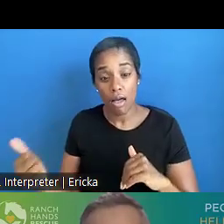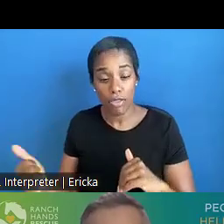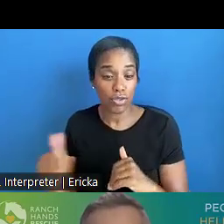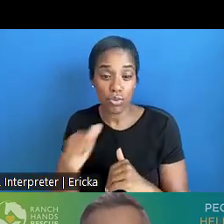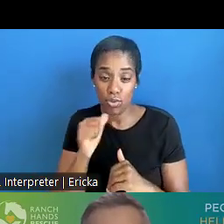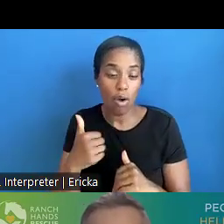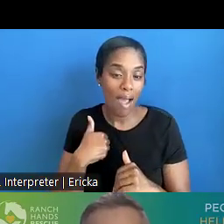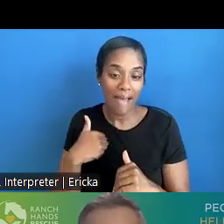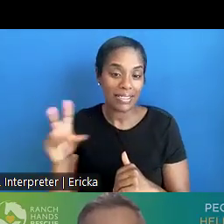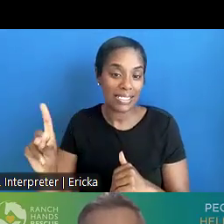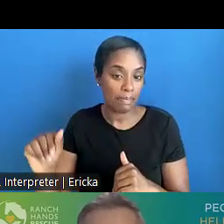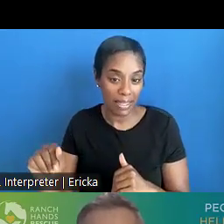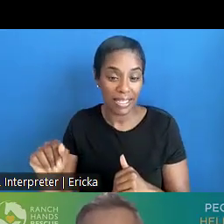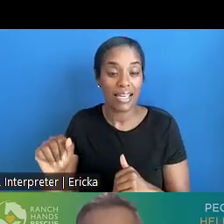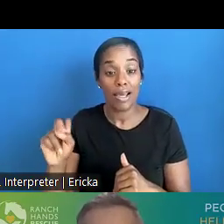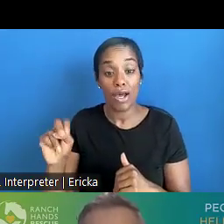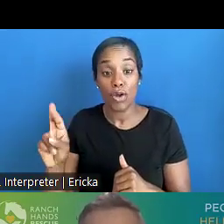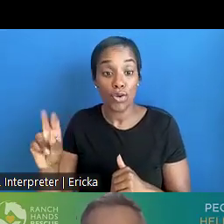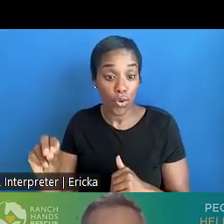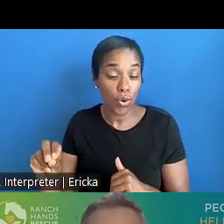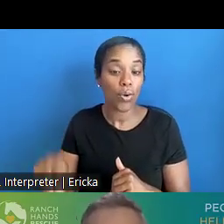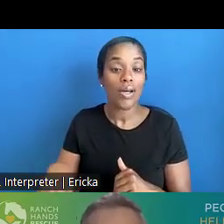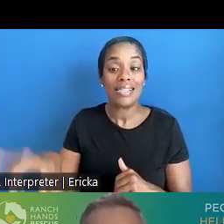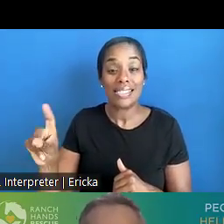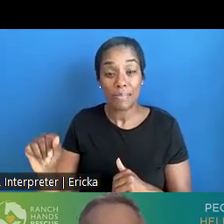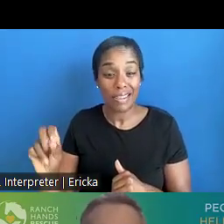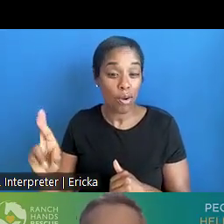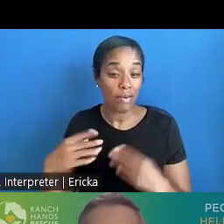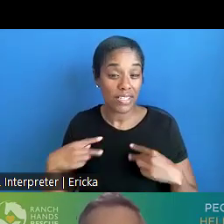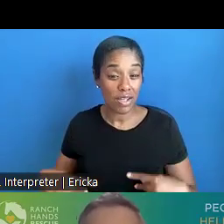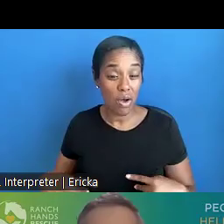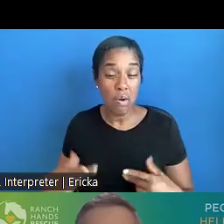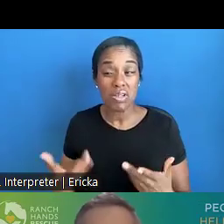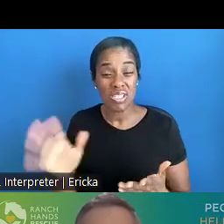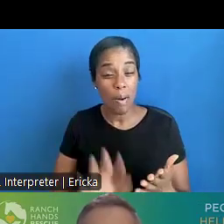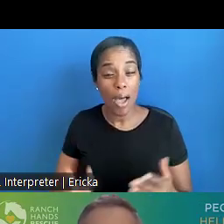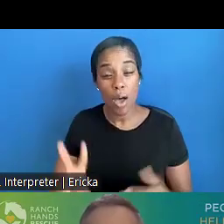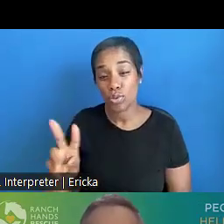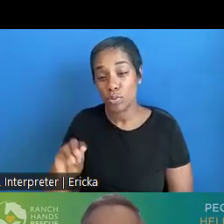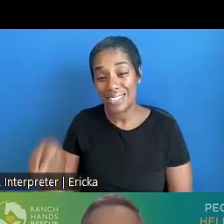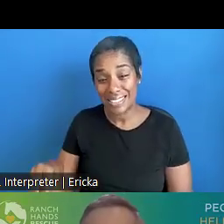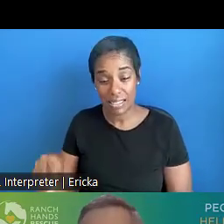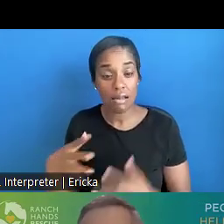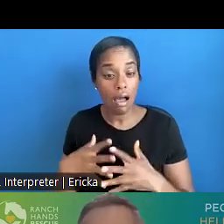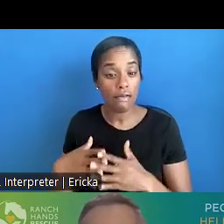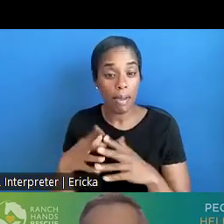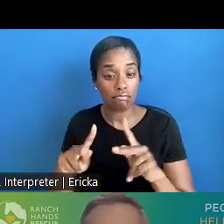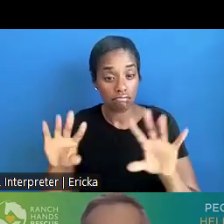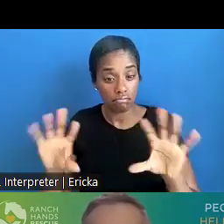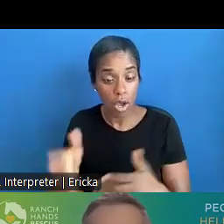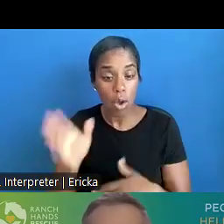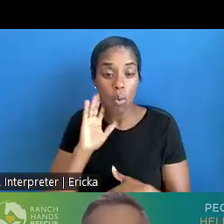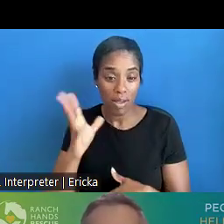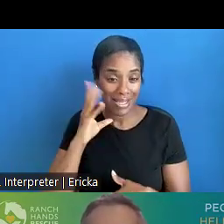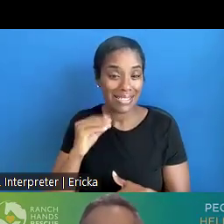physical disability. So roughly, to put that in perspective, roughly 2% of the American population will experience trafficking at some point in